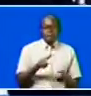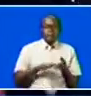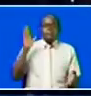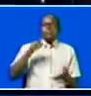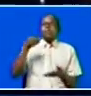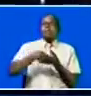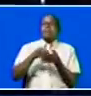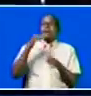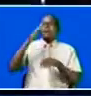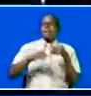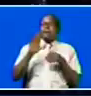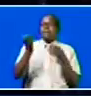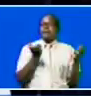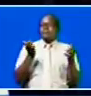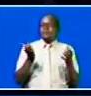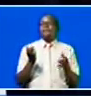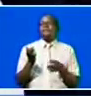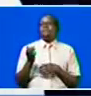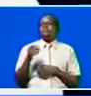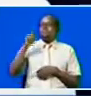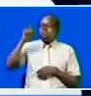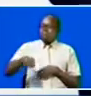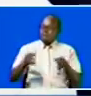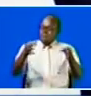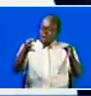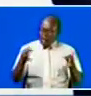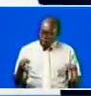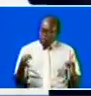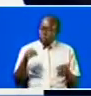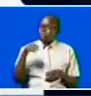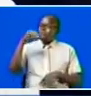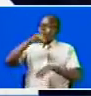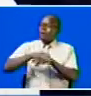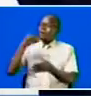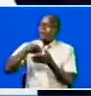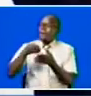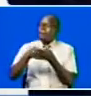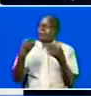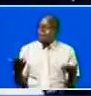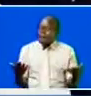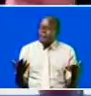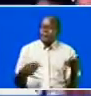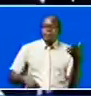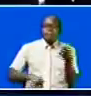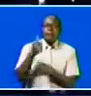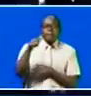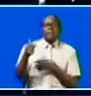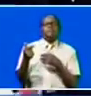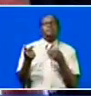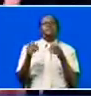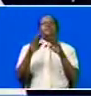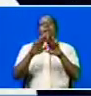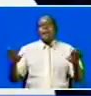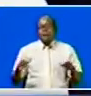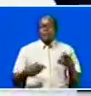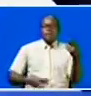money than the businesses they have. We need people to account. Where did you get money to buy these houses, to buy these pieces of land, to buy